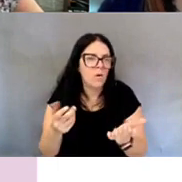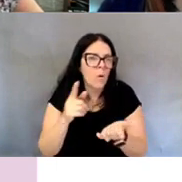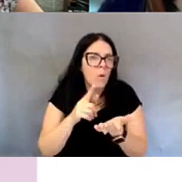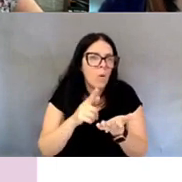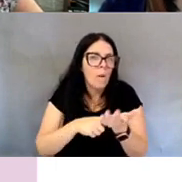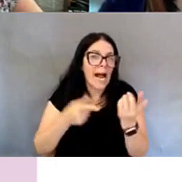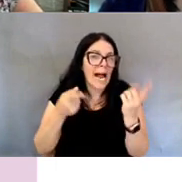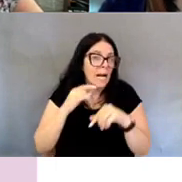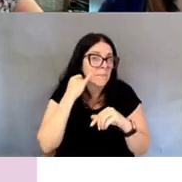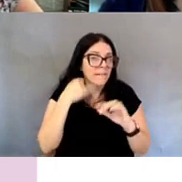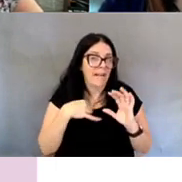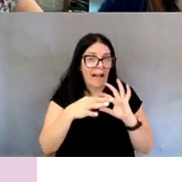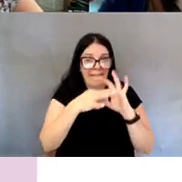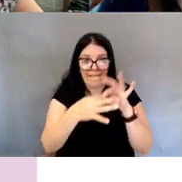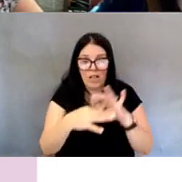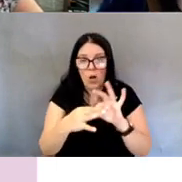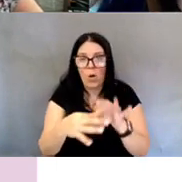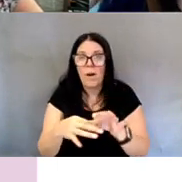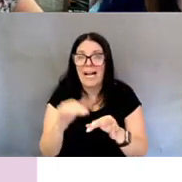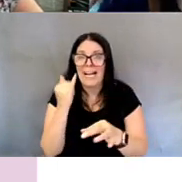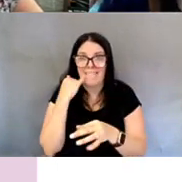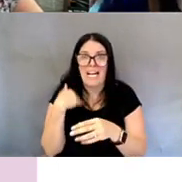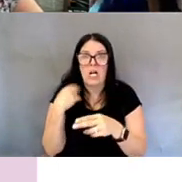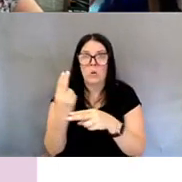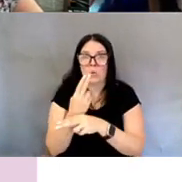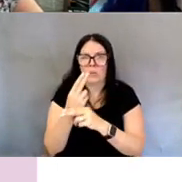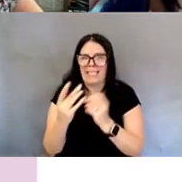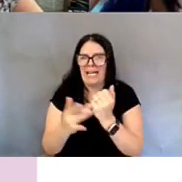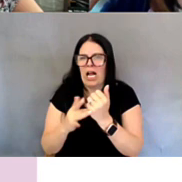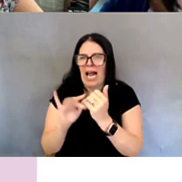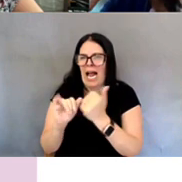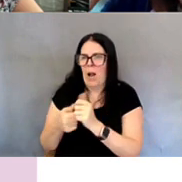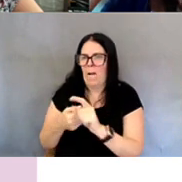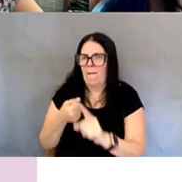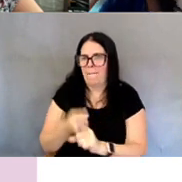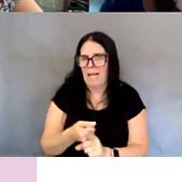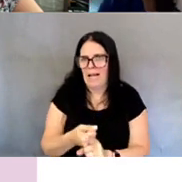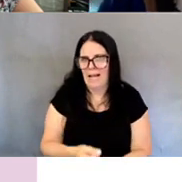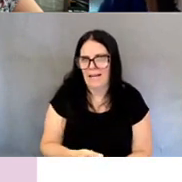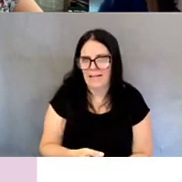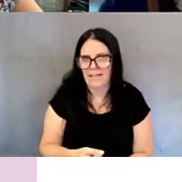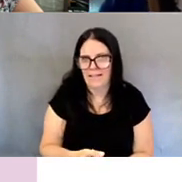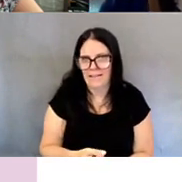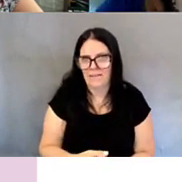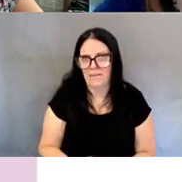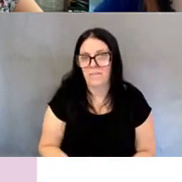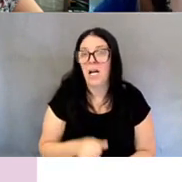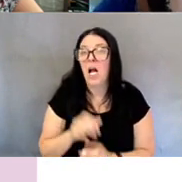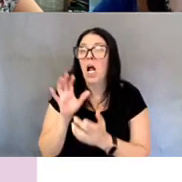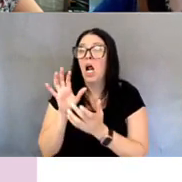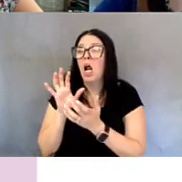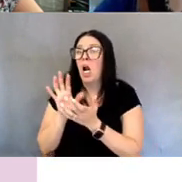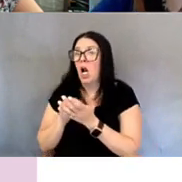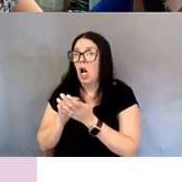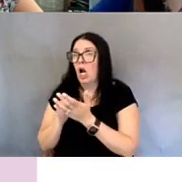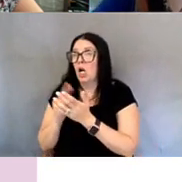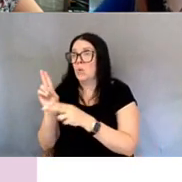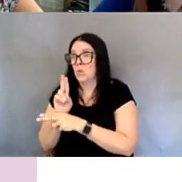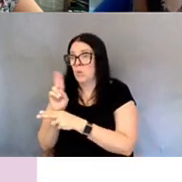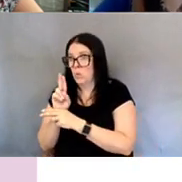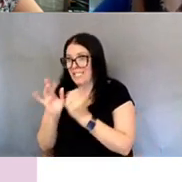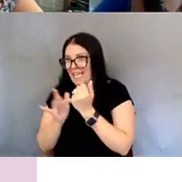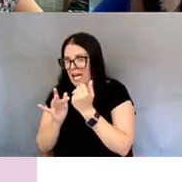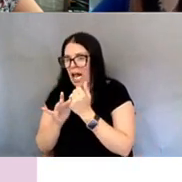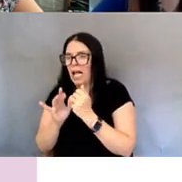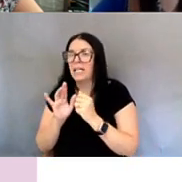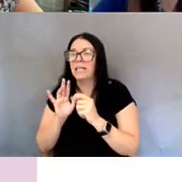happens to flow when you're teaching with technology to learn about technology. I'll give you about 10